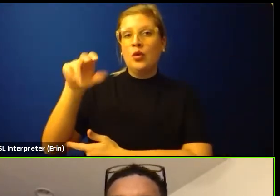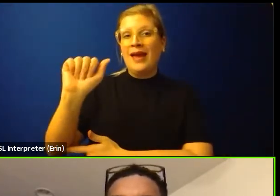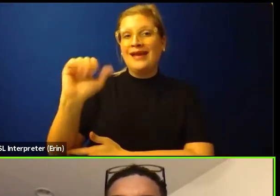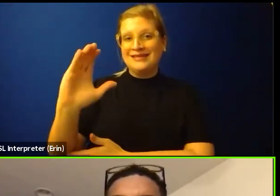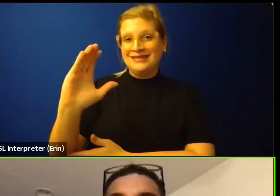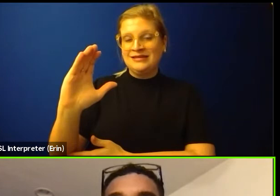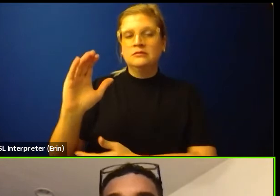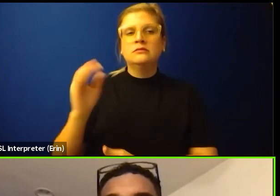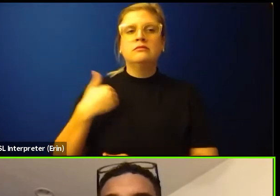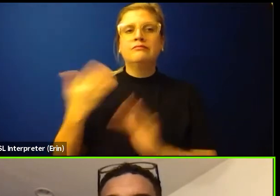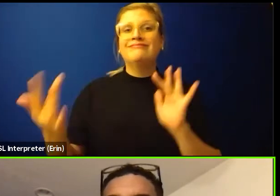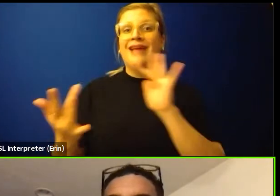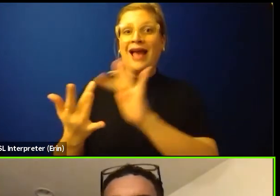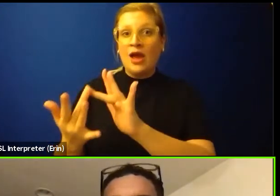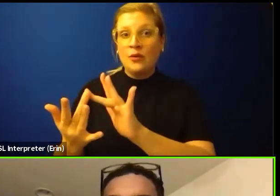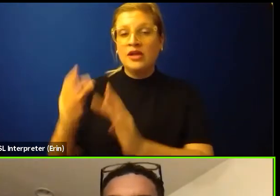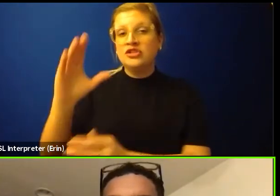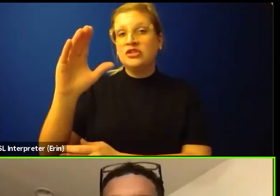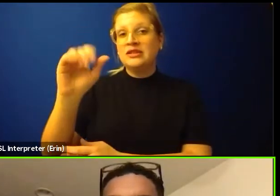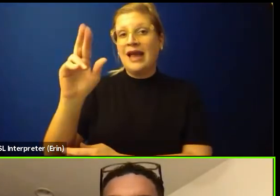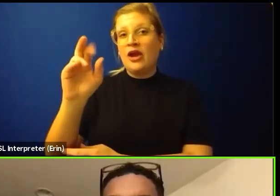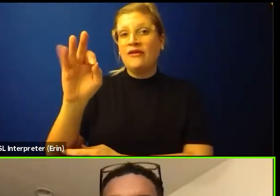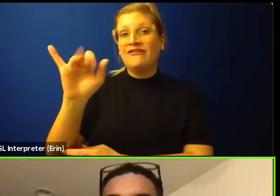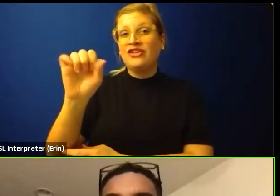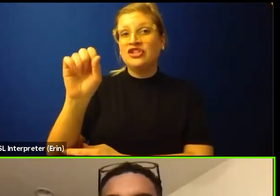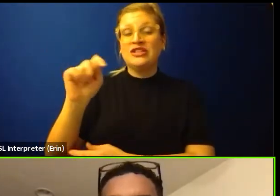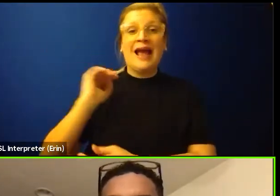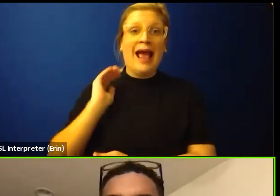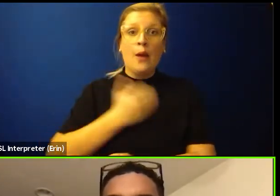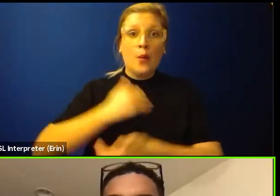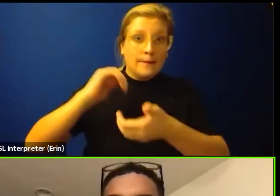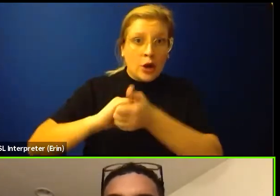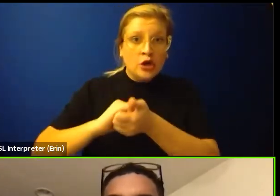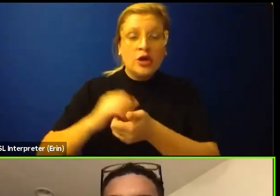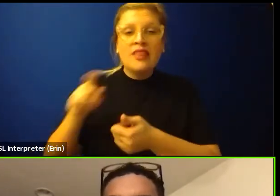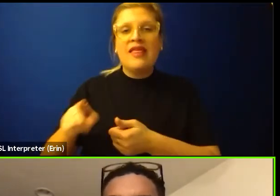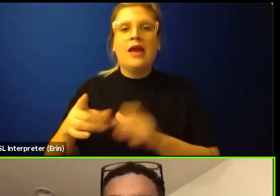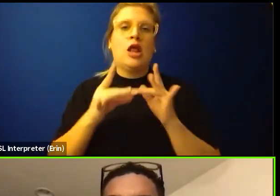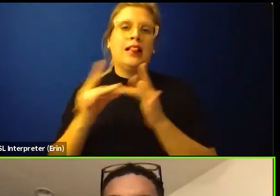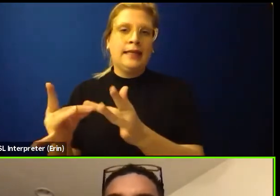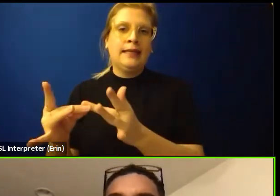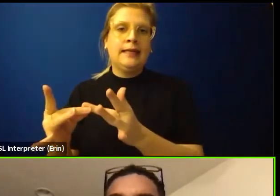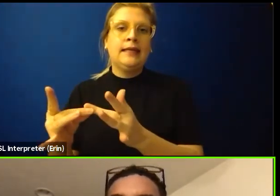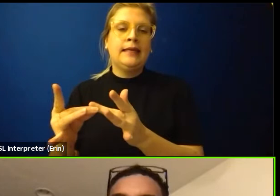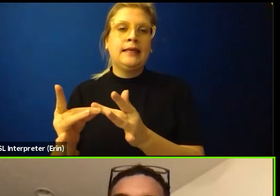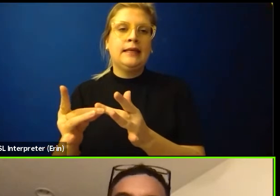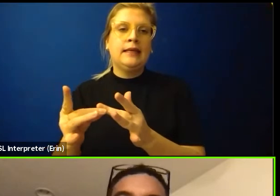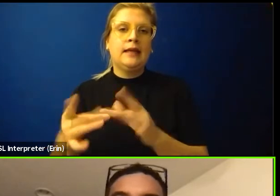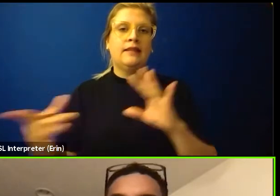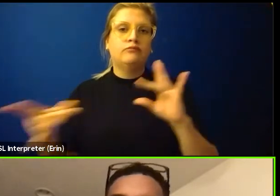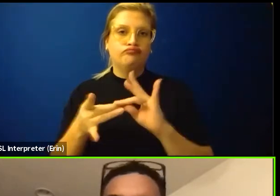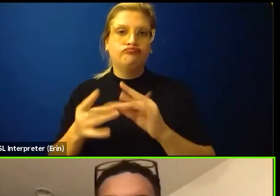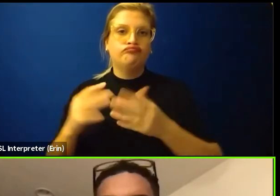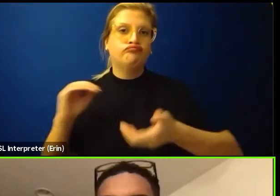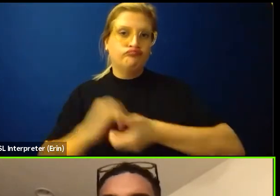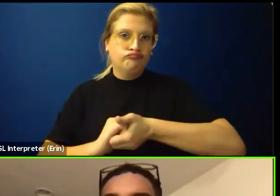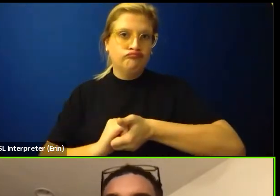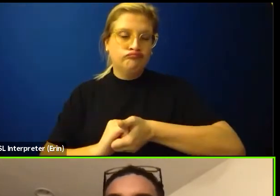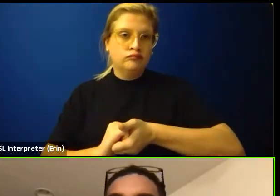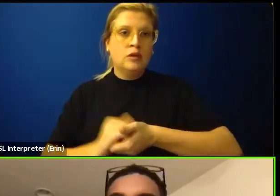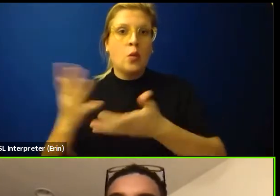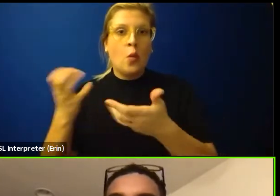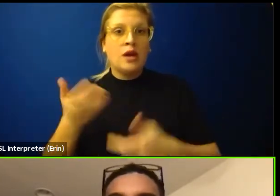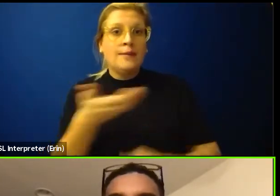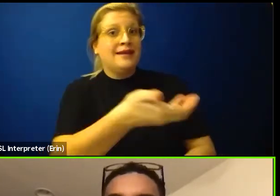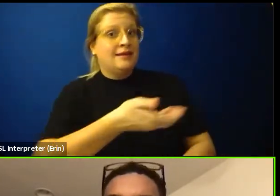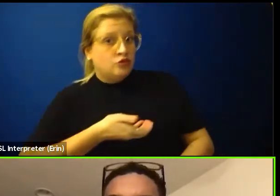outreach, and Care First, our partner, is actually facilitating those arrangements because we want to be, introduced,